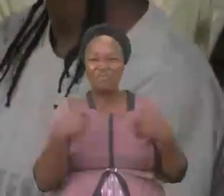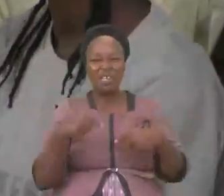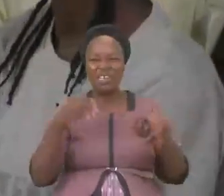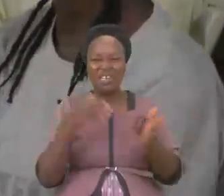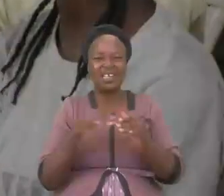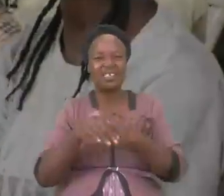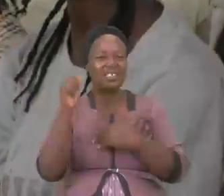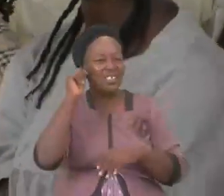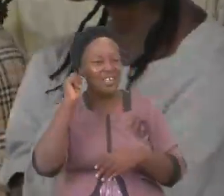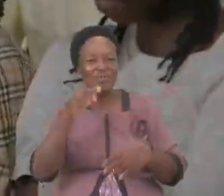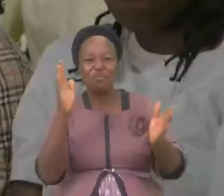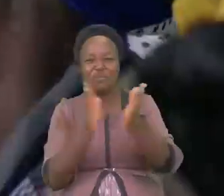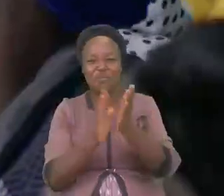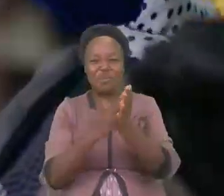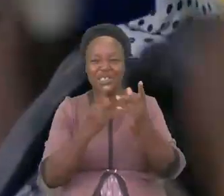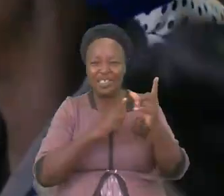Amen.